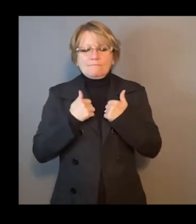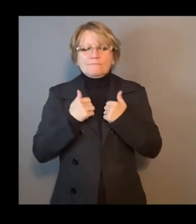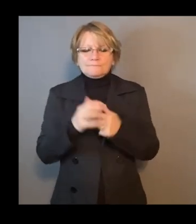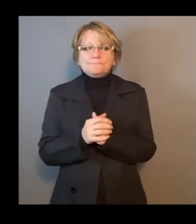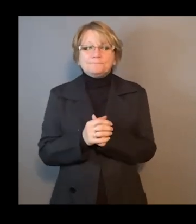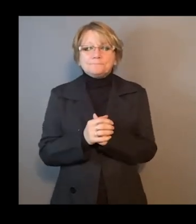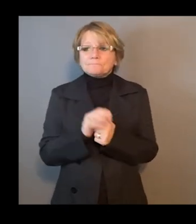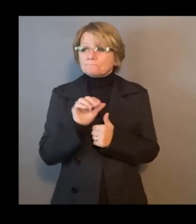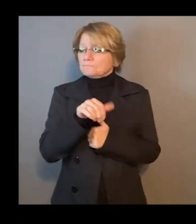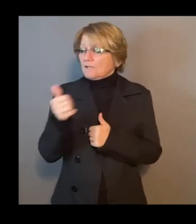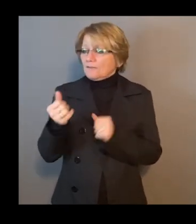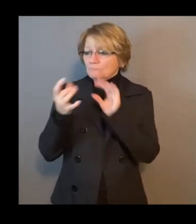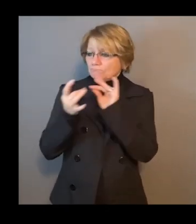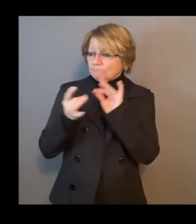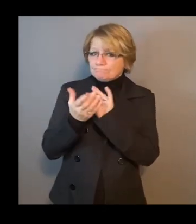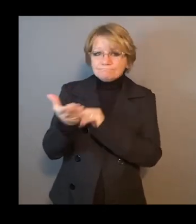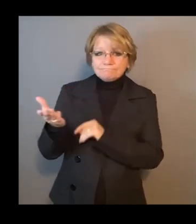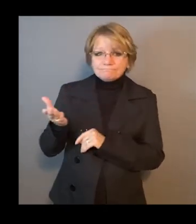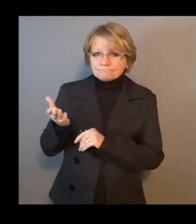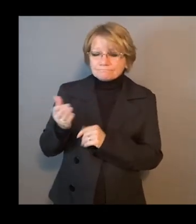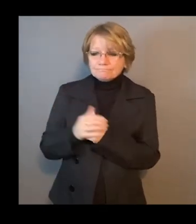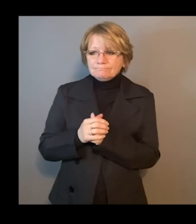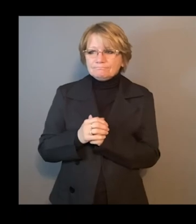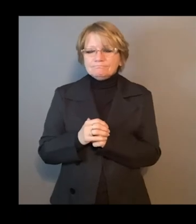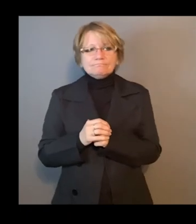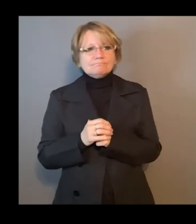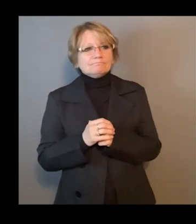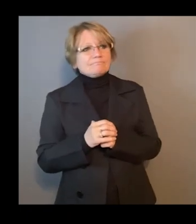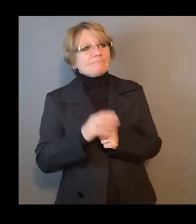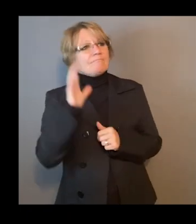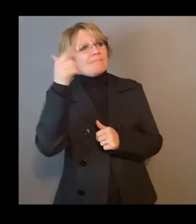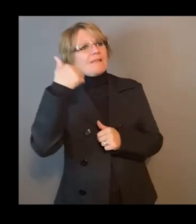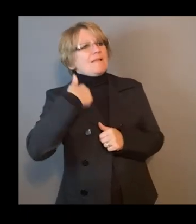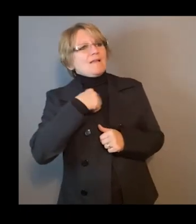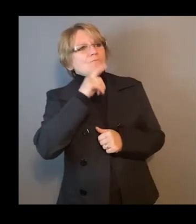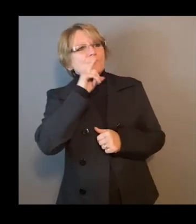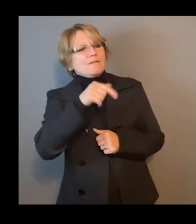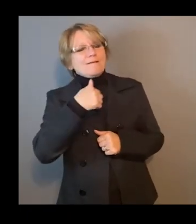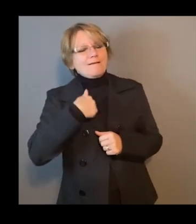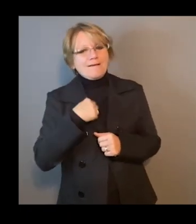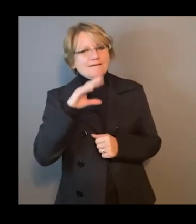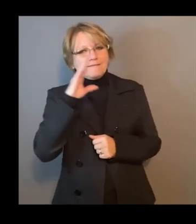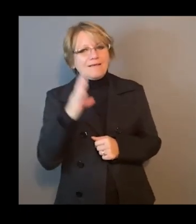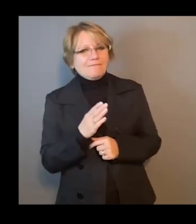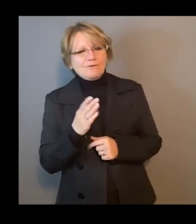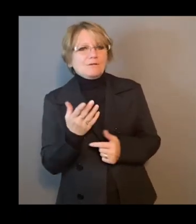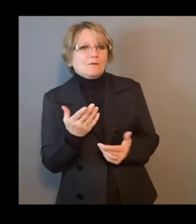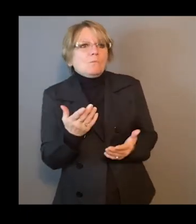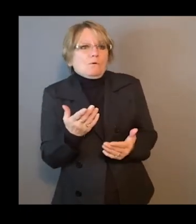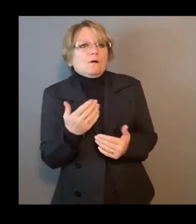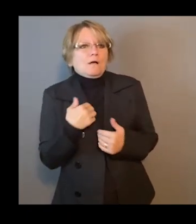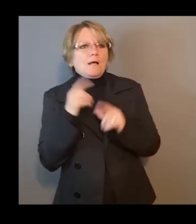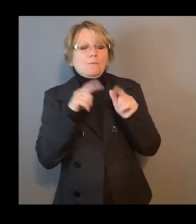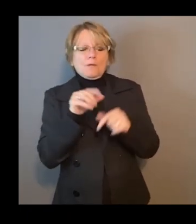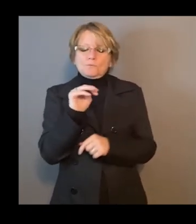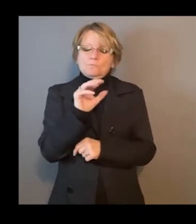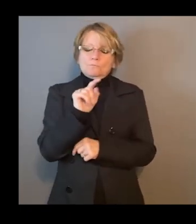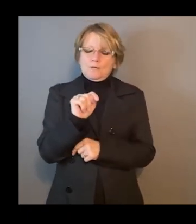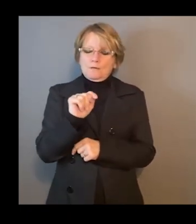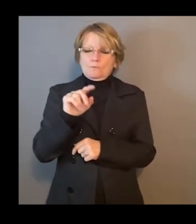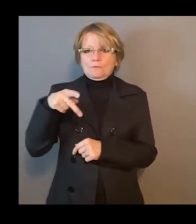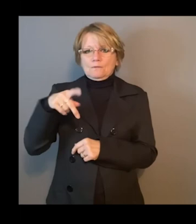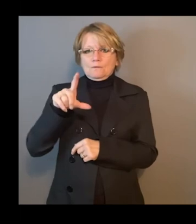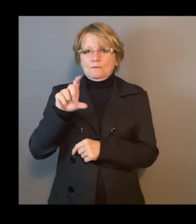this. Anybody else want to chime in about their experience? I was about to say, me really, I never really I went to Mount Pleasant,